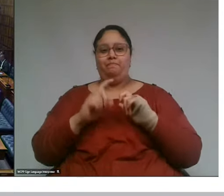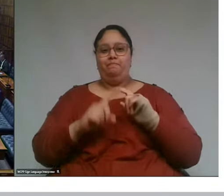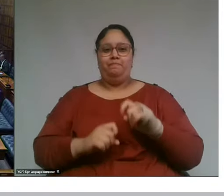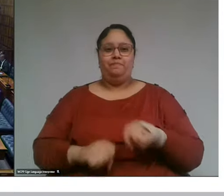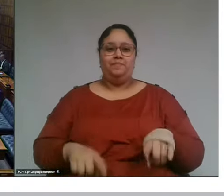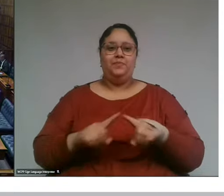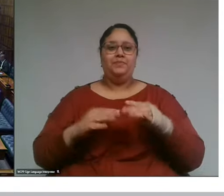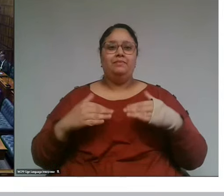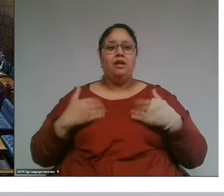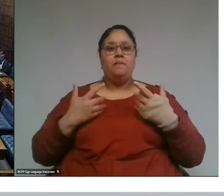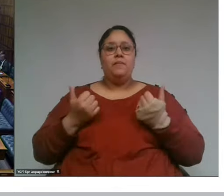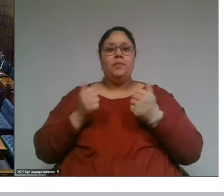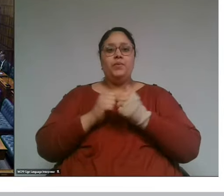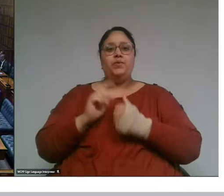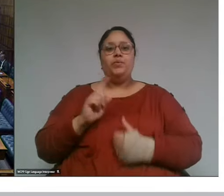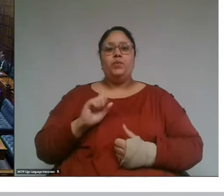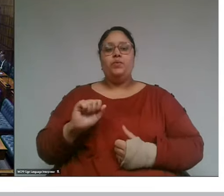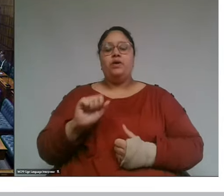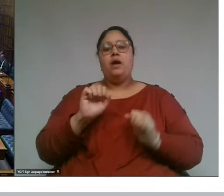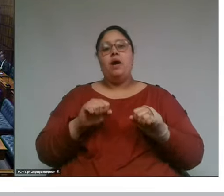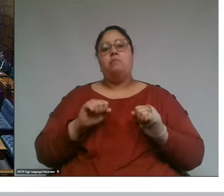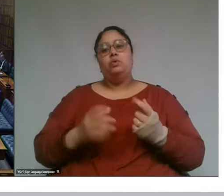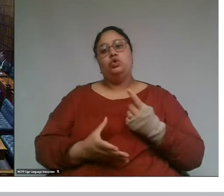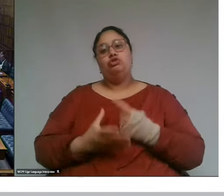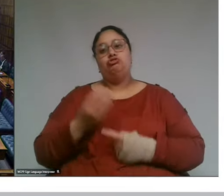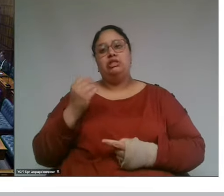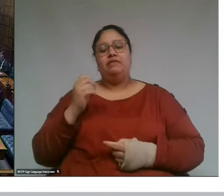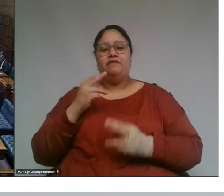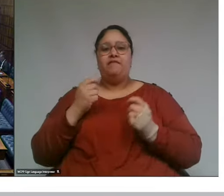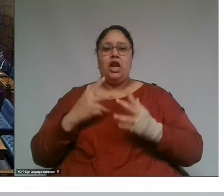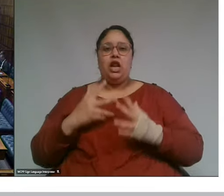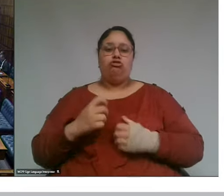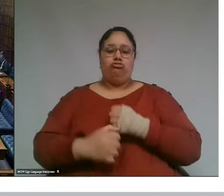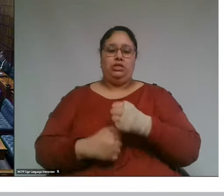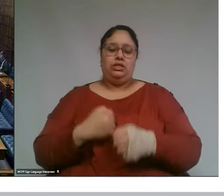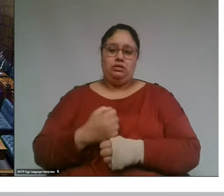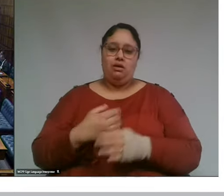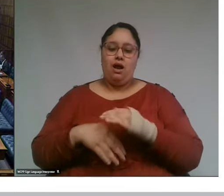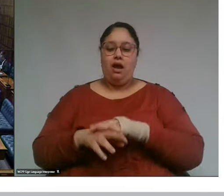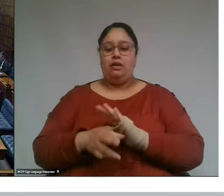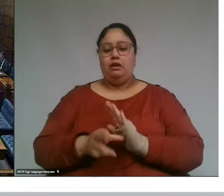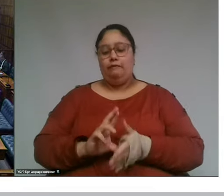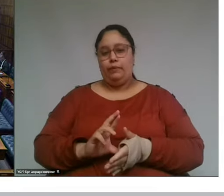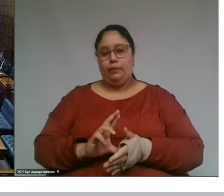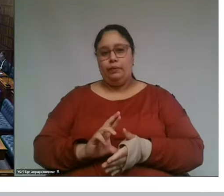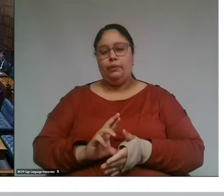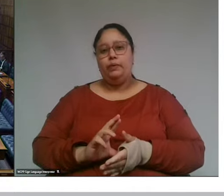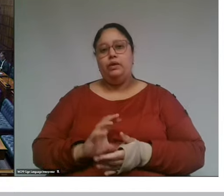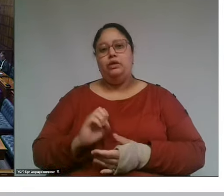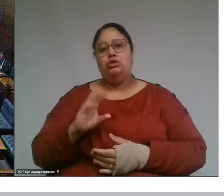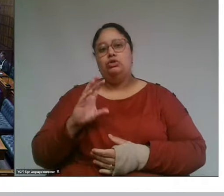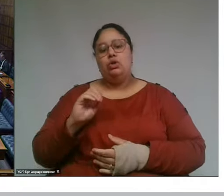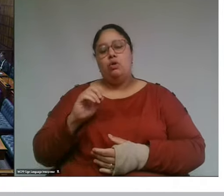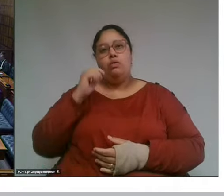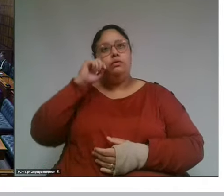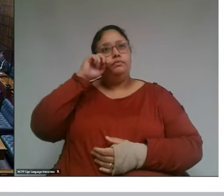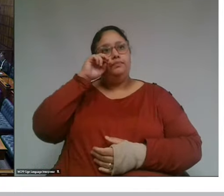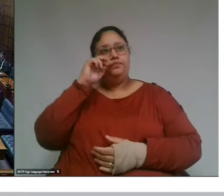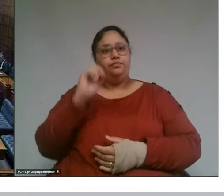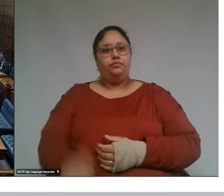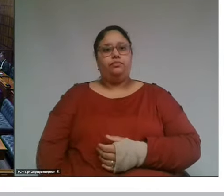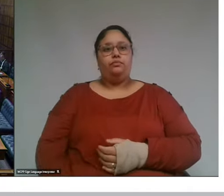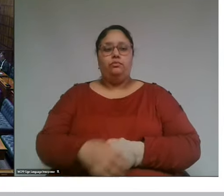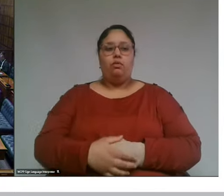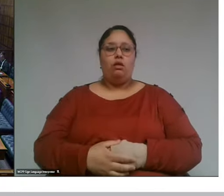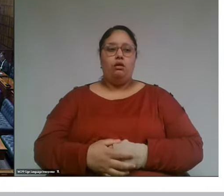with um what we were able to achieve in the financial year under review so uh we we